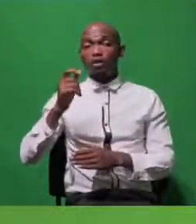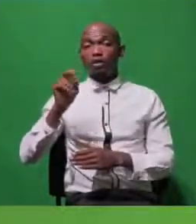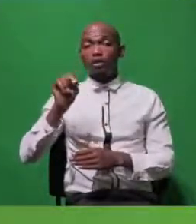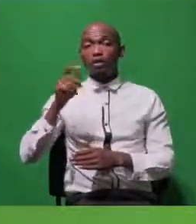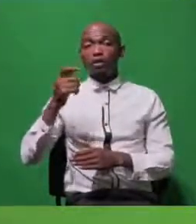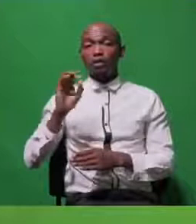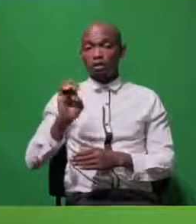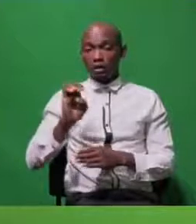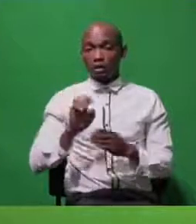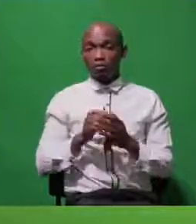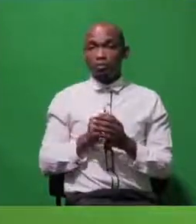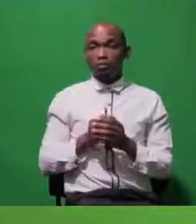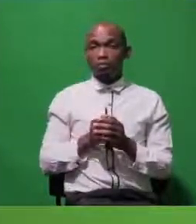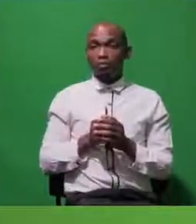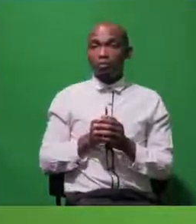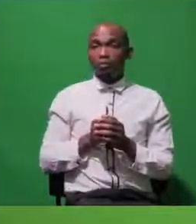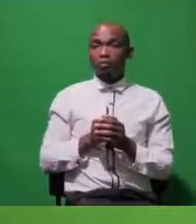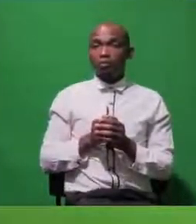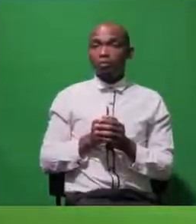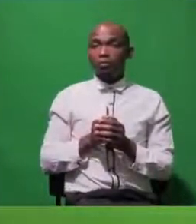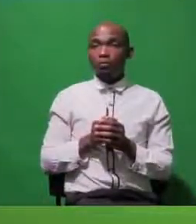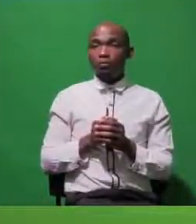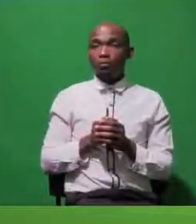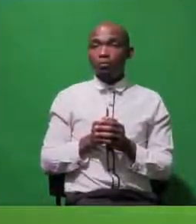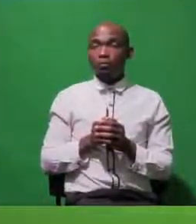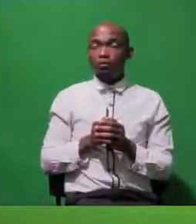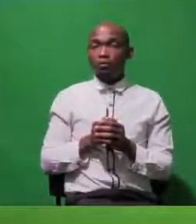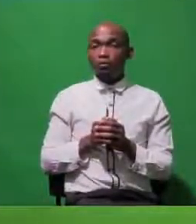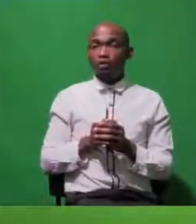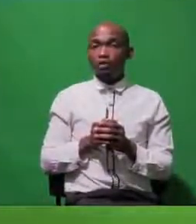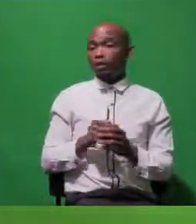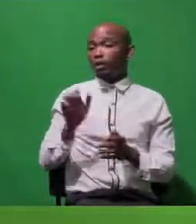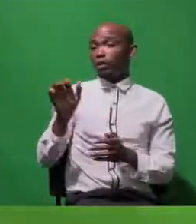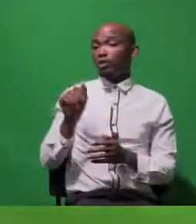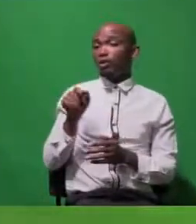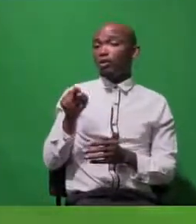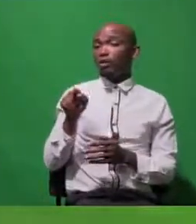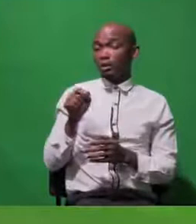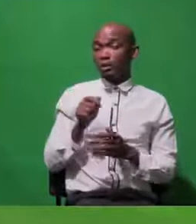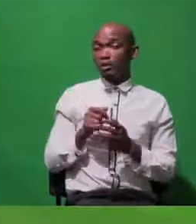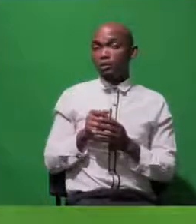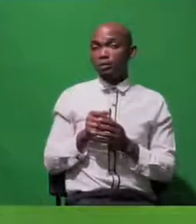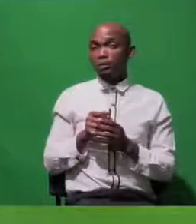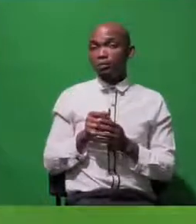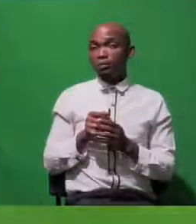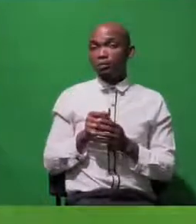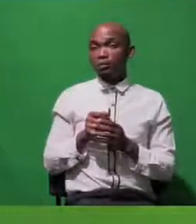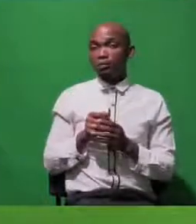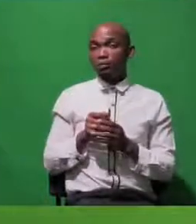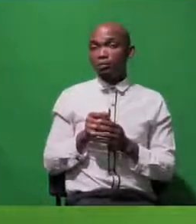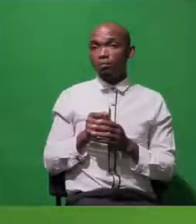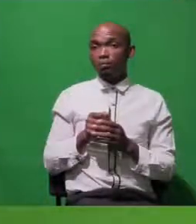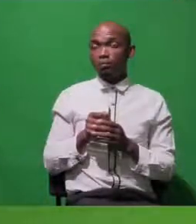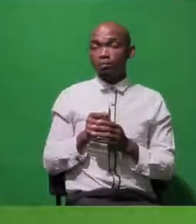by using coordinates. So we call it reflection using